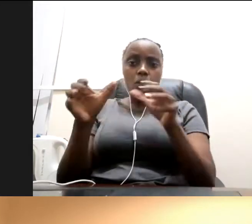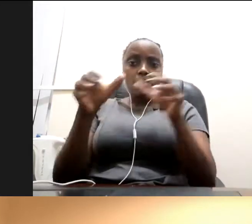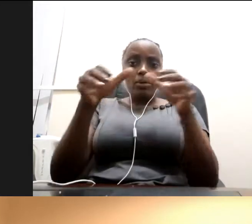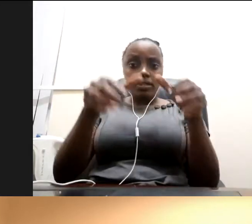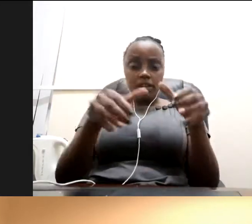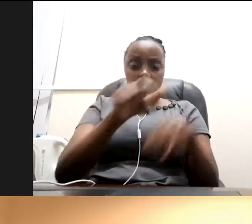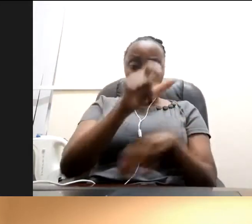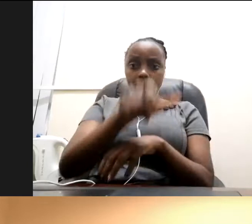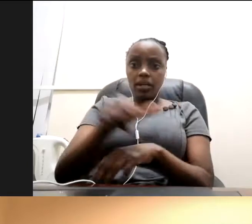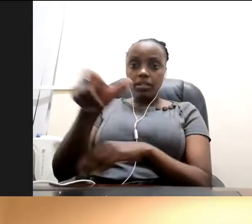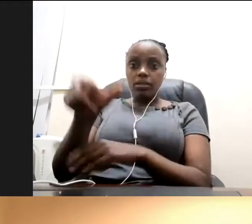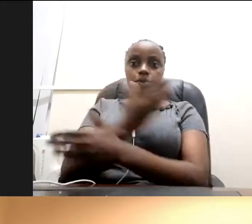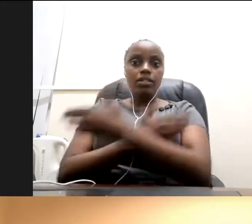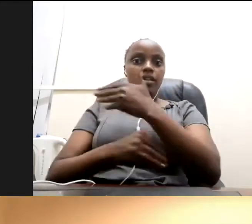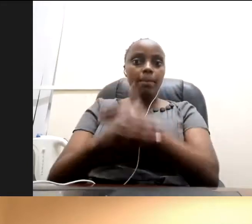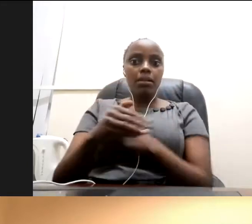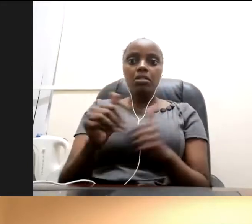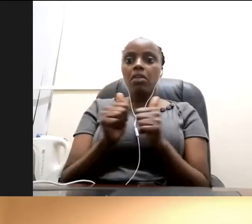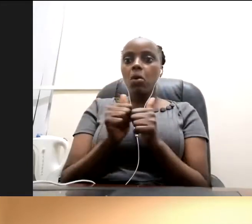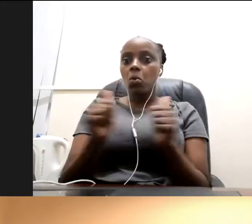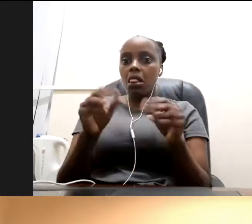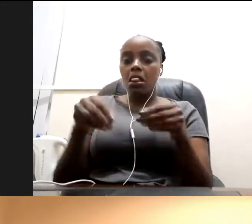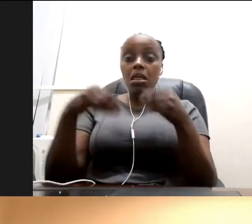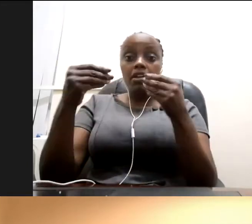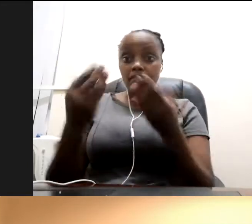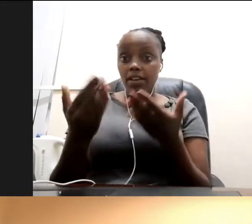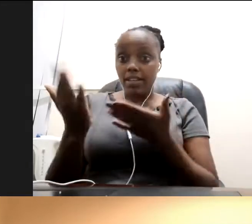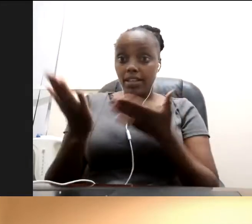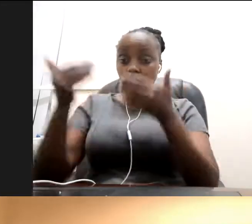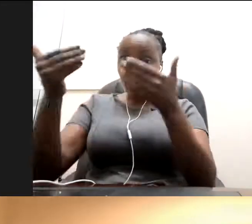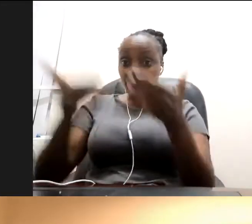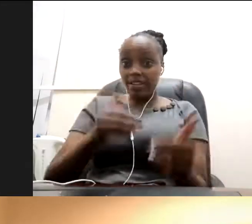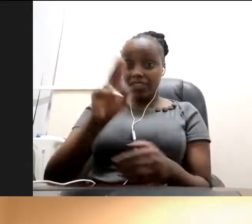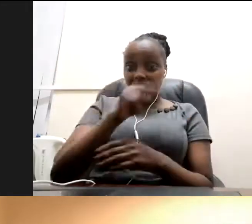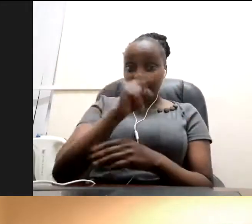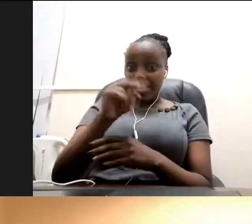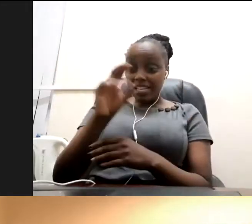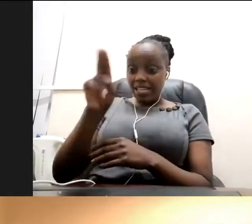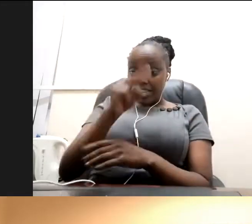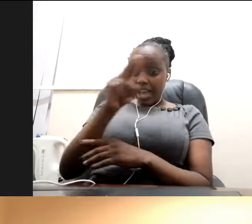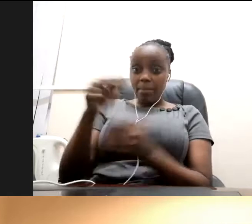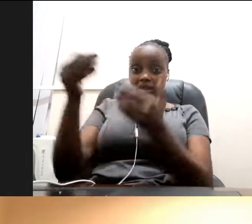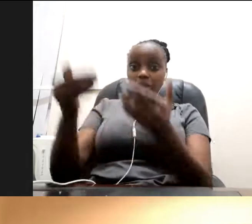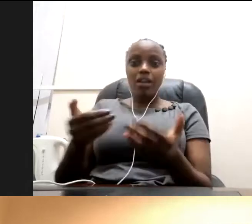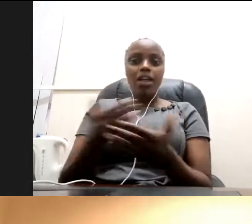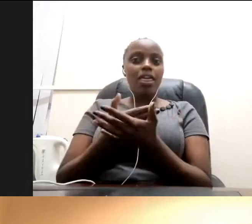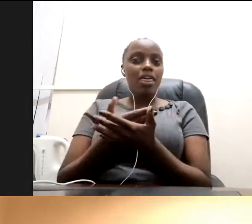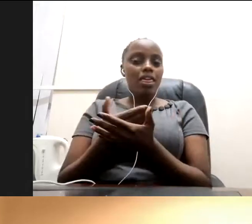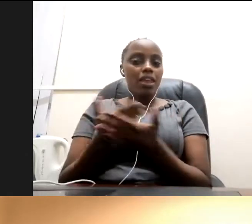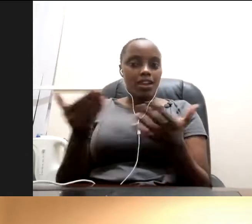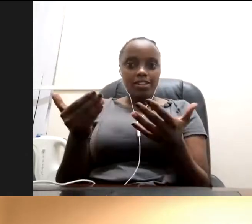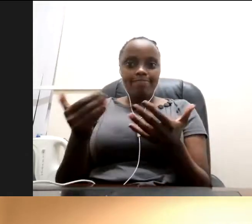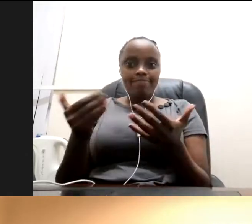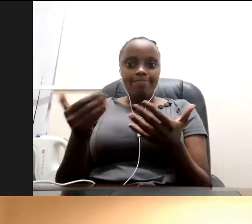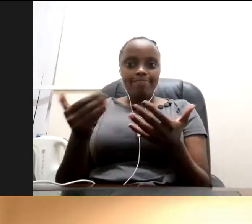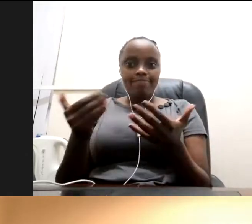disabilities are well served. We welcome, the CRPD welcomes any intervention from the World